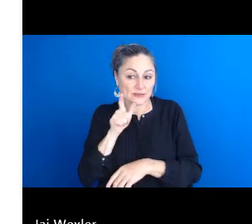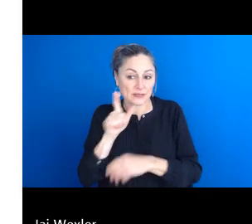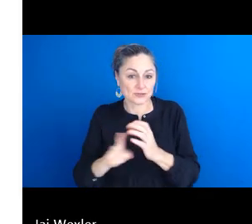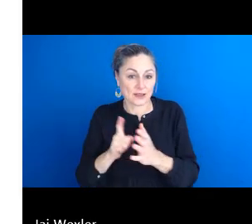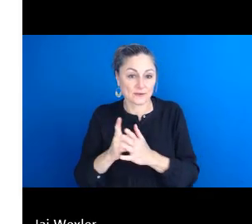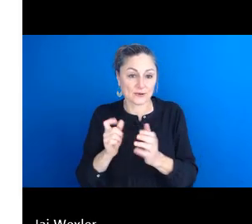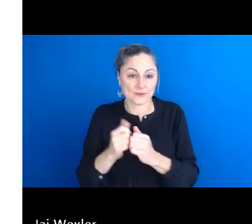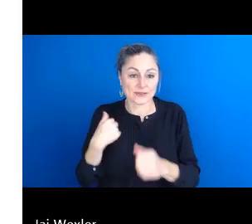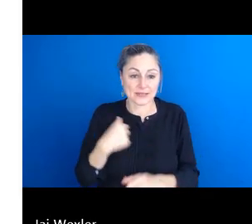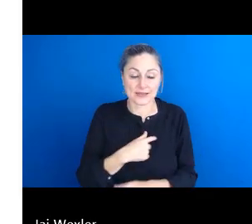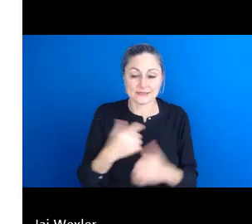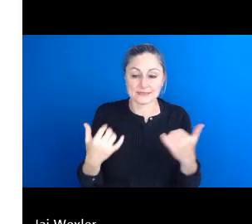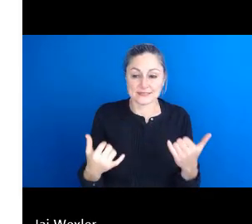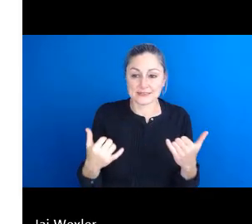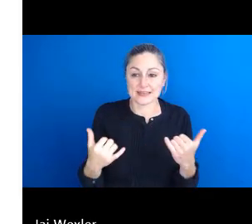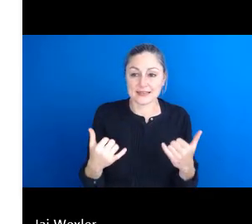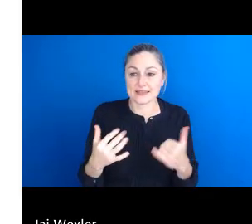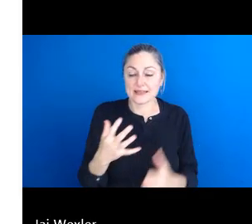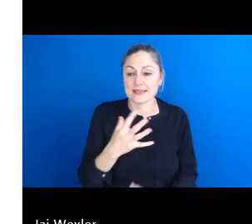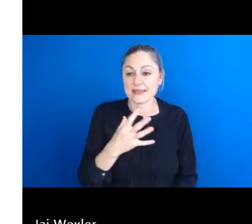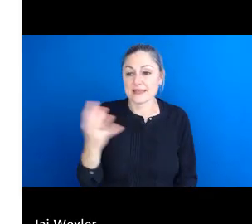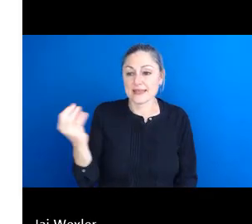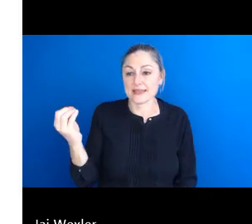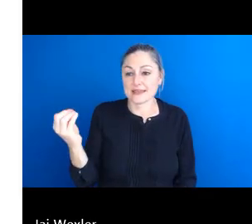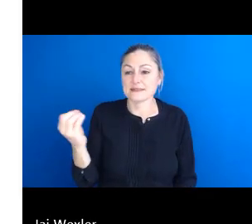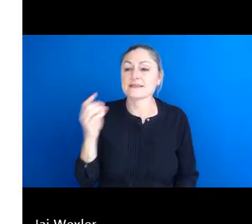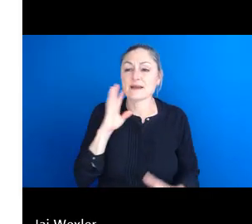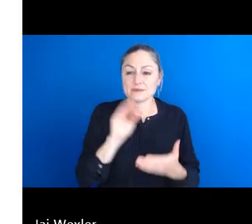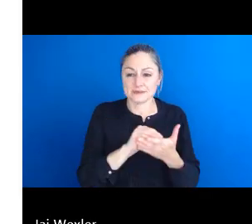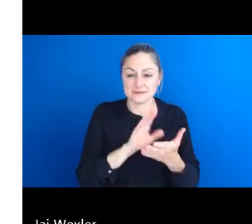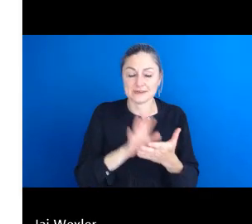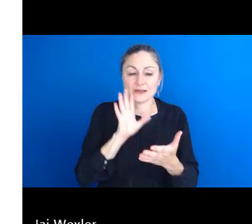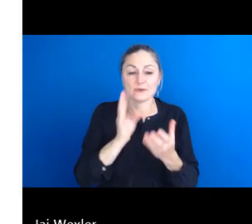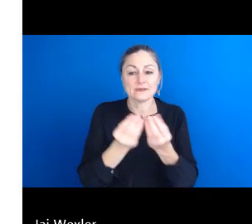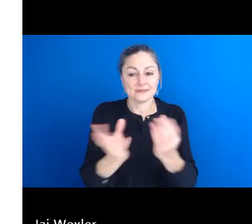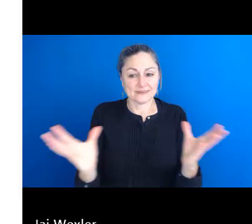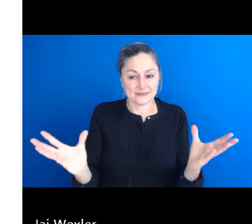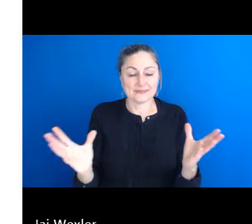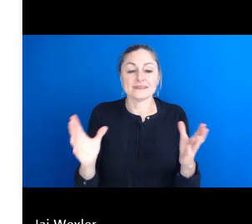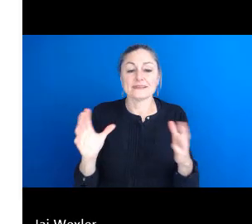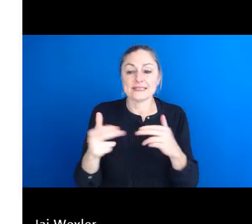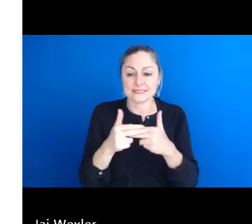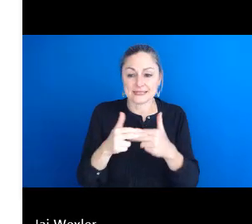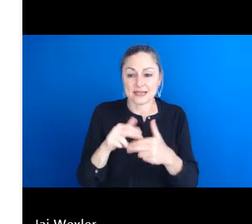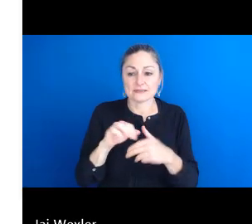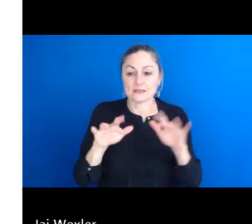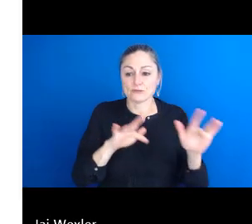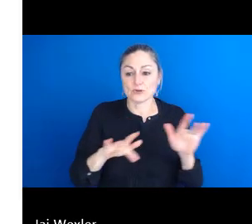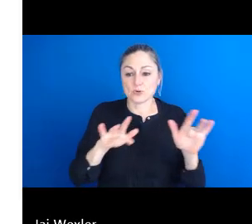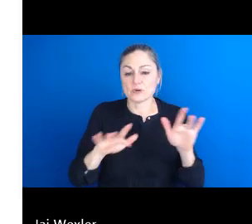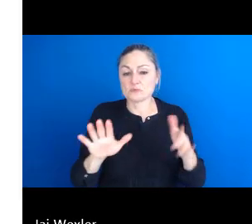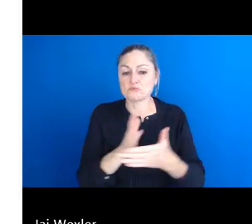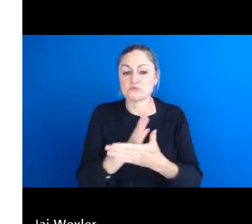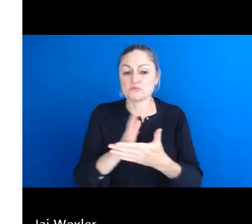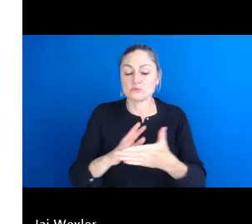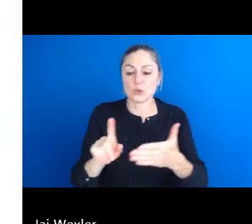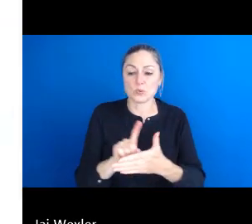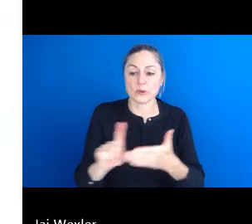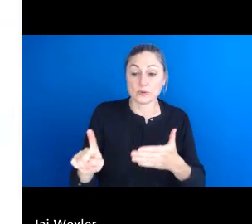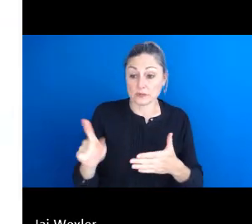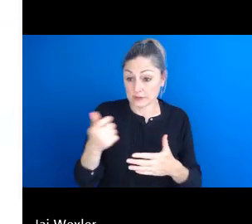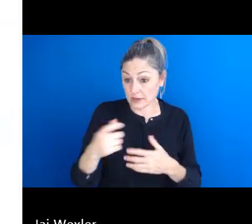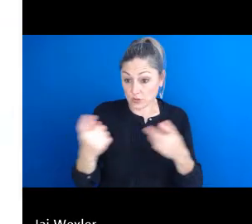today. And I'll note that we will be sending out these slides and this recording within the next week. And if you have any questions,